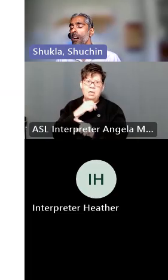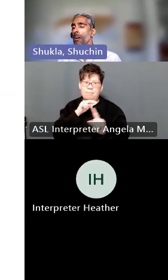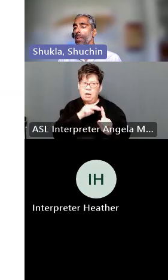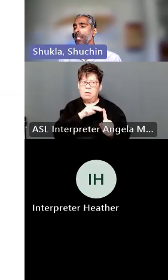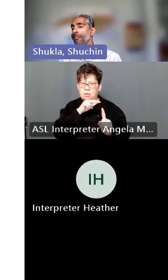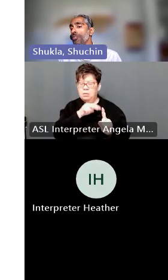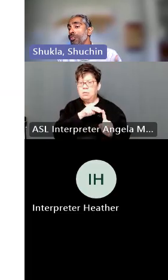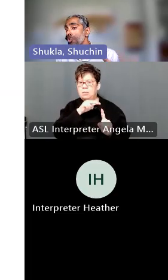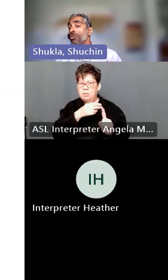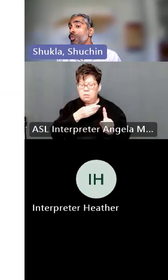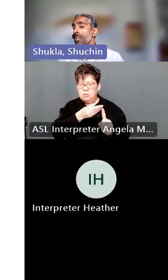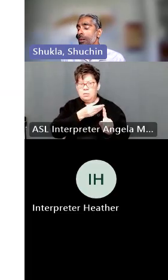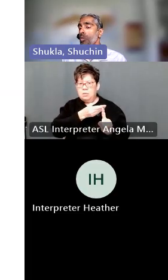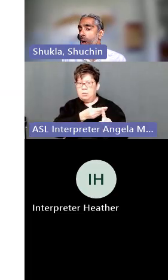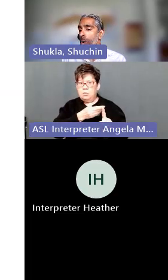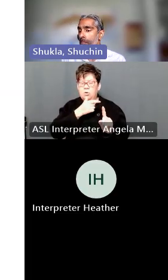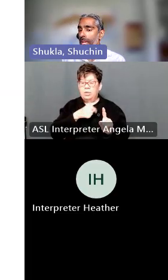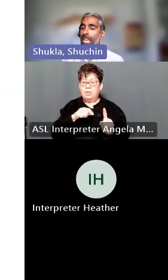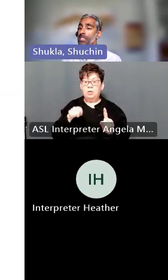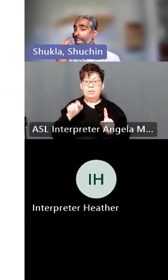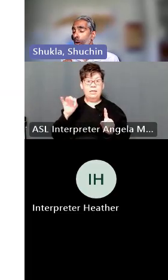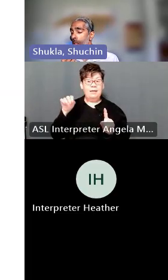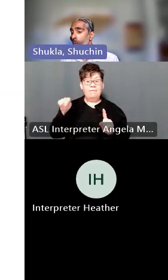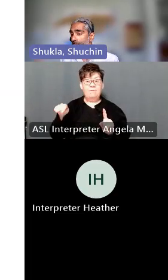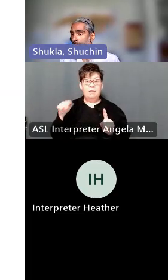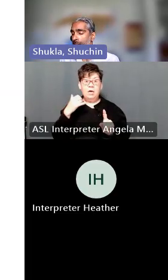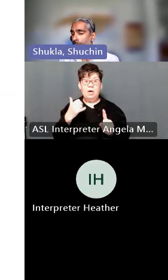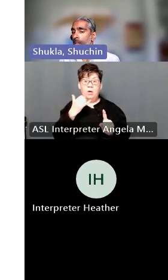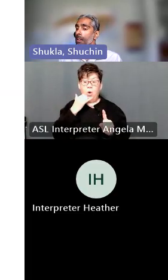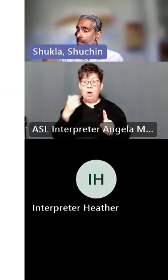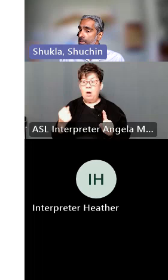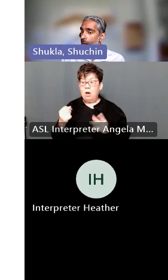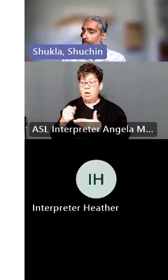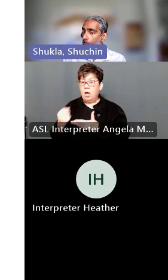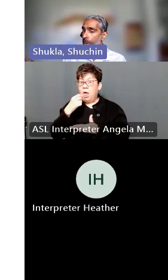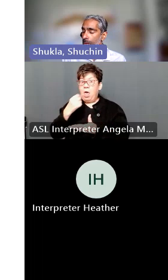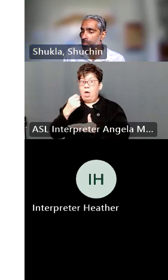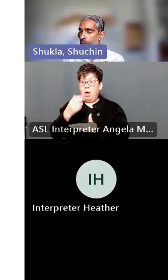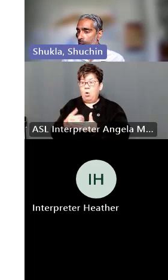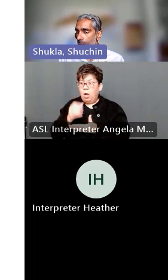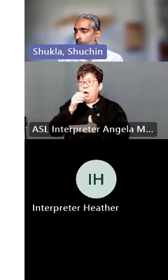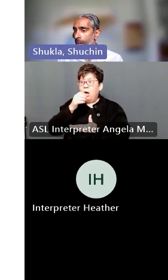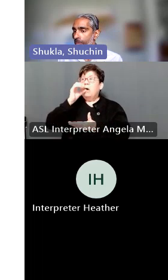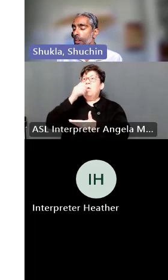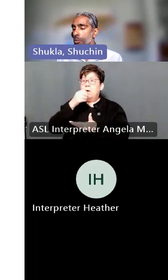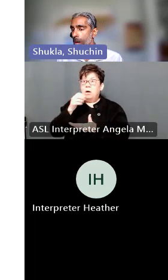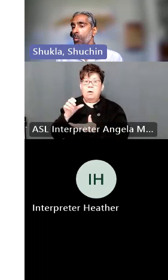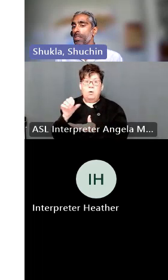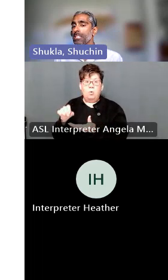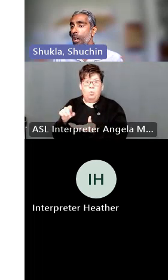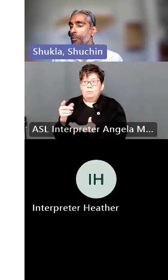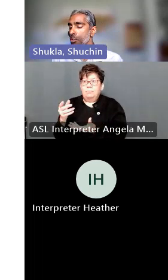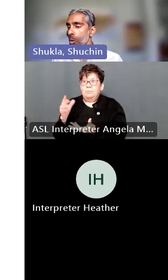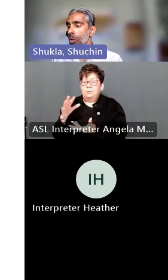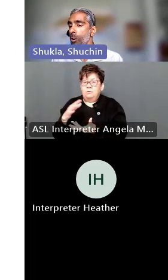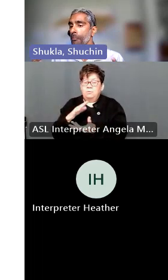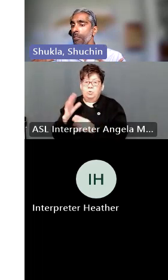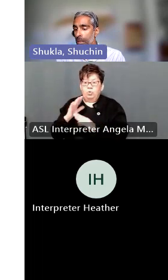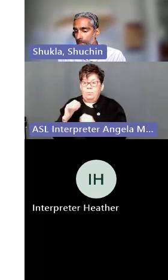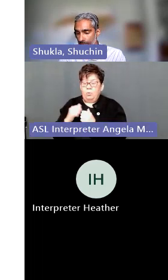necessarily. Because if you do something wrong with the medication, take it all at once, let's say, because you have an opioid use disorder, you have trouble